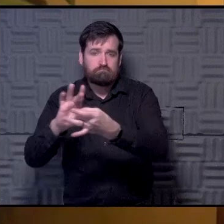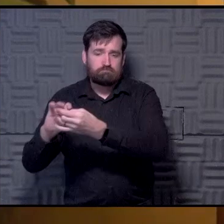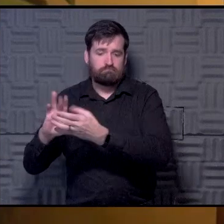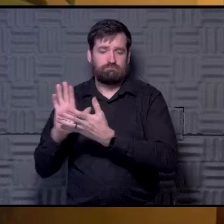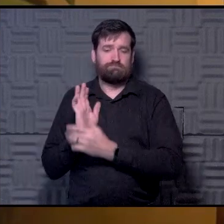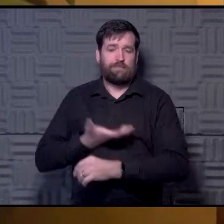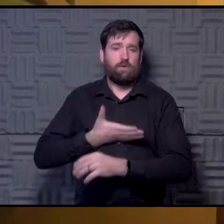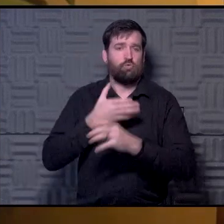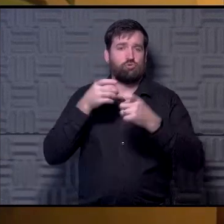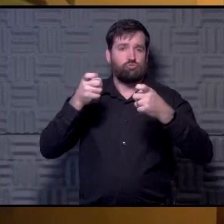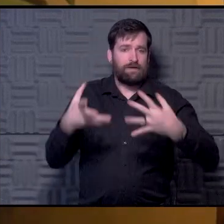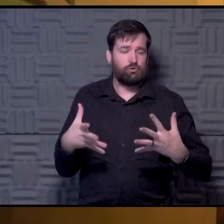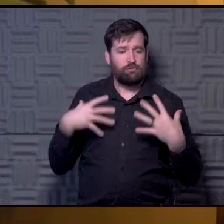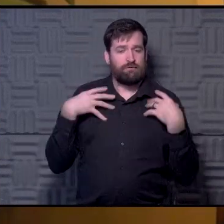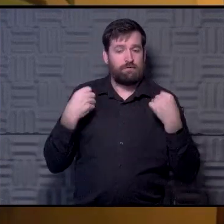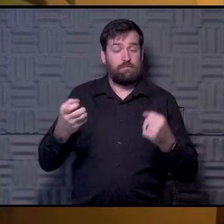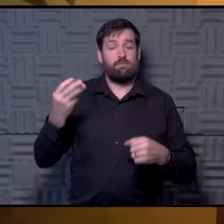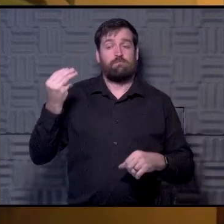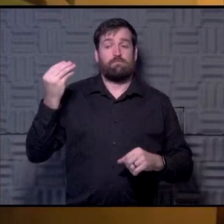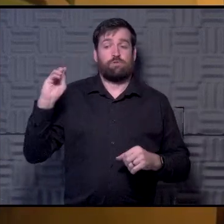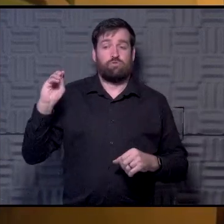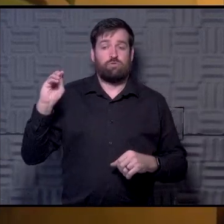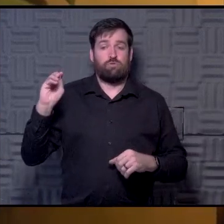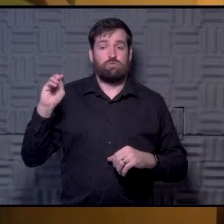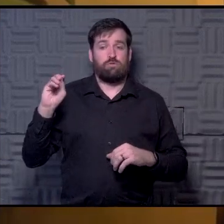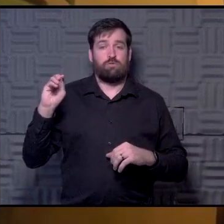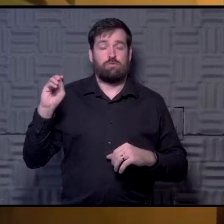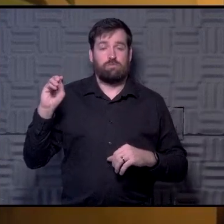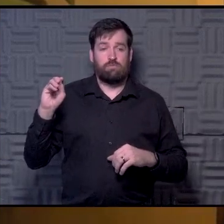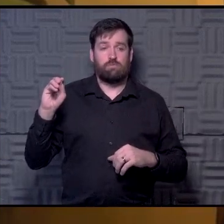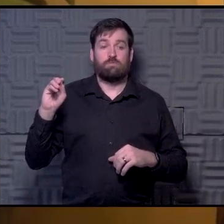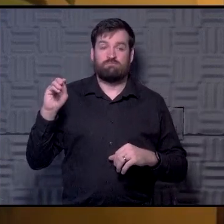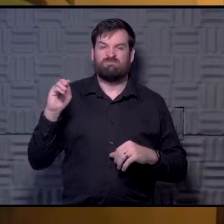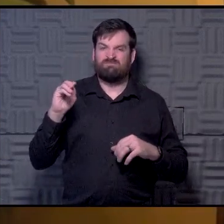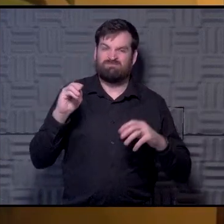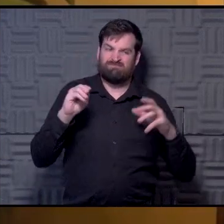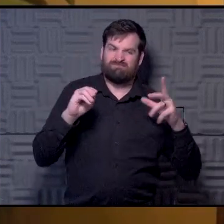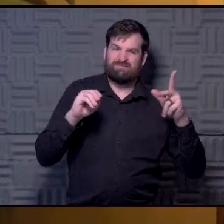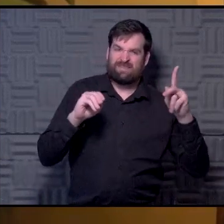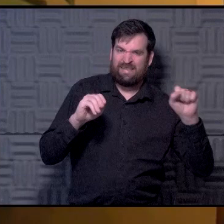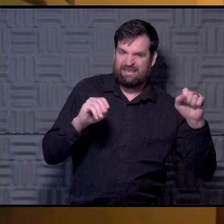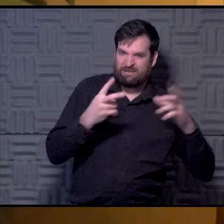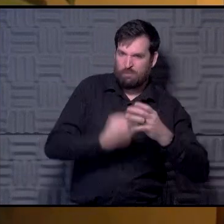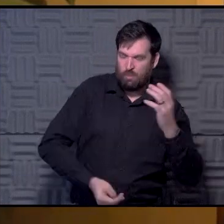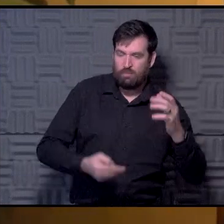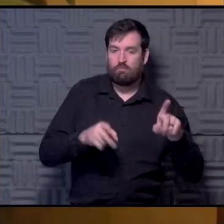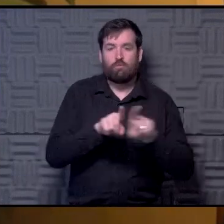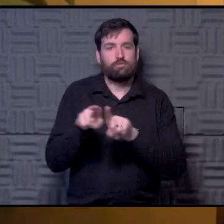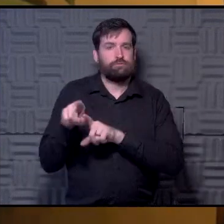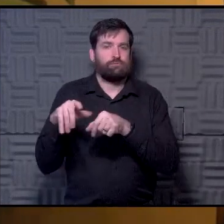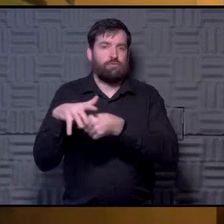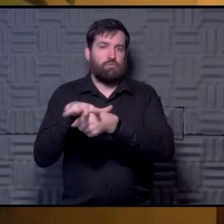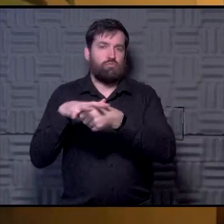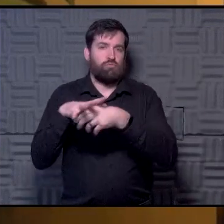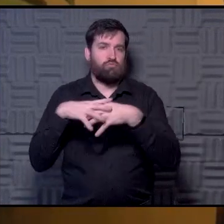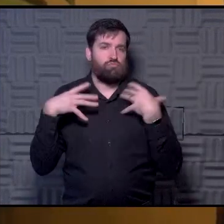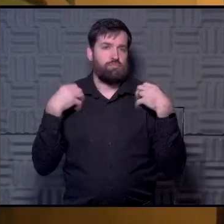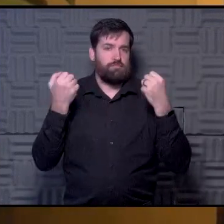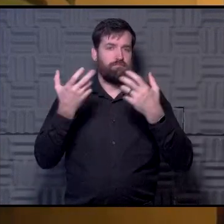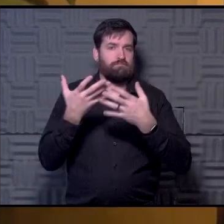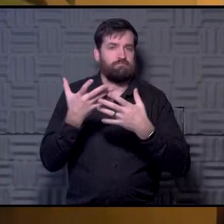directors of health at the Missouri and in our bi-state area, Missouri and Kansas, as well as our local public health department